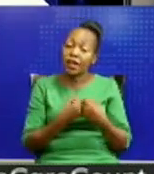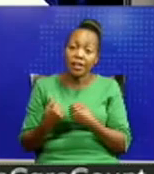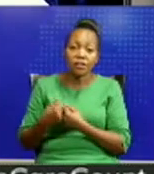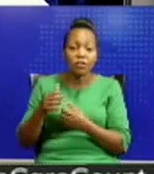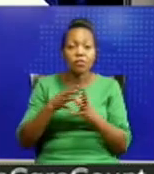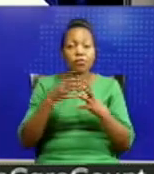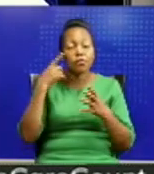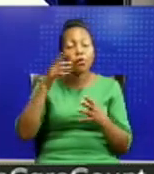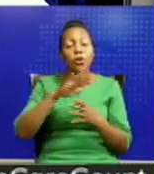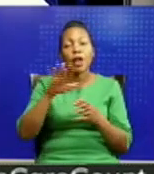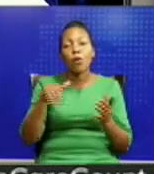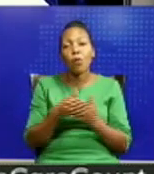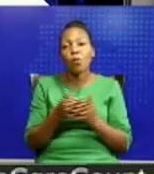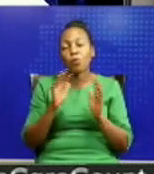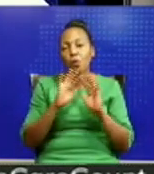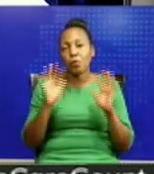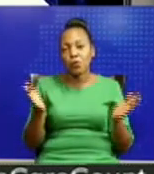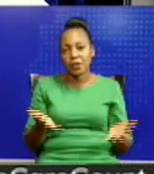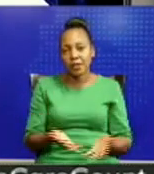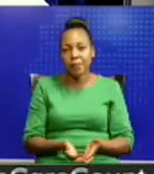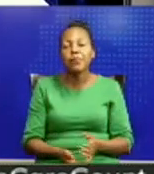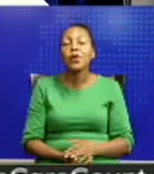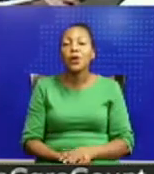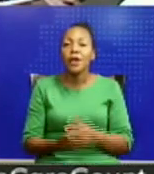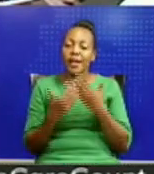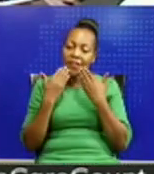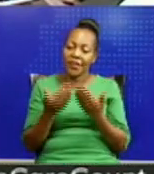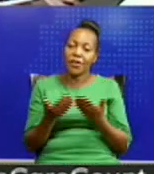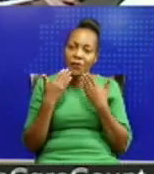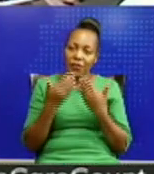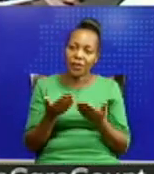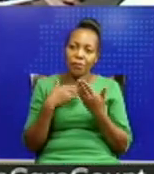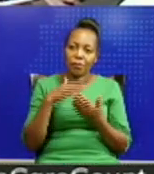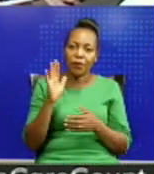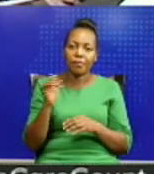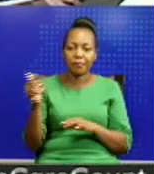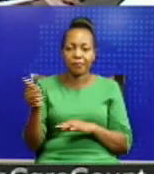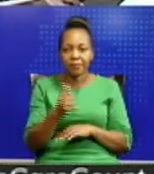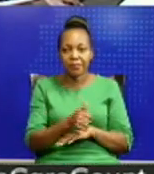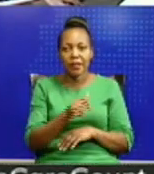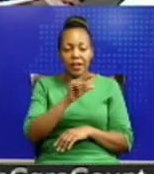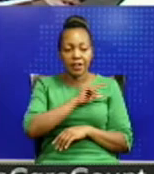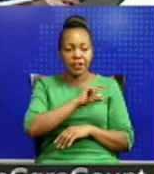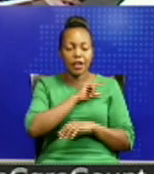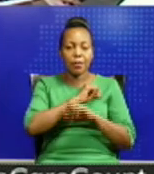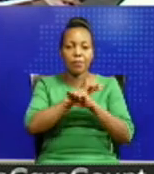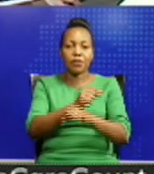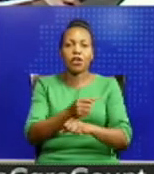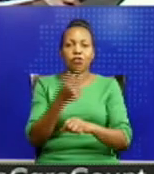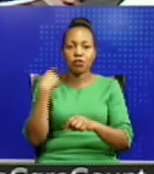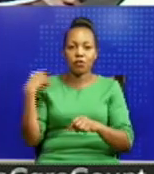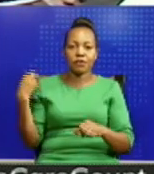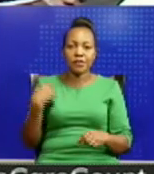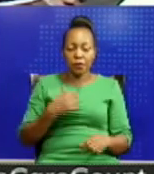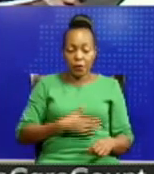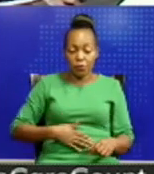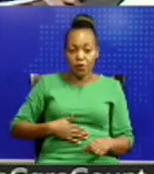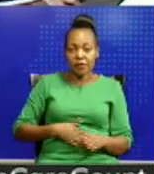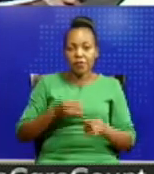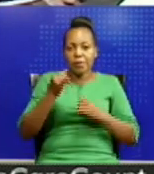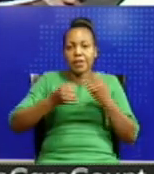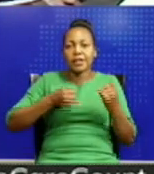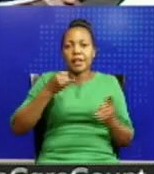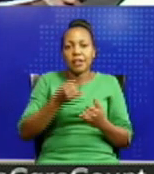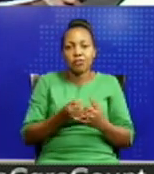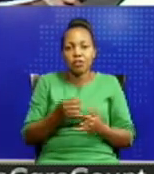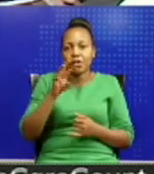for our communities at large. All right, Peace Musimenta, thank you very much. Let's also bring in the Gender and Protection Officer with Oxfam International.